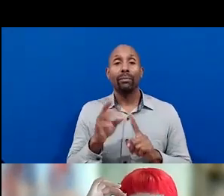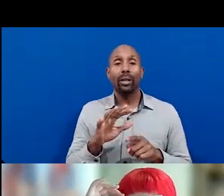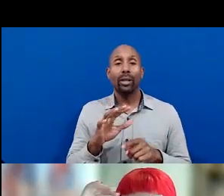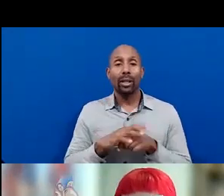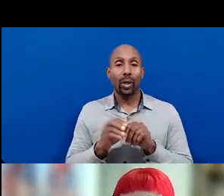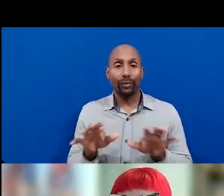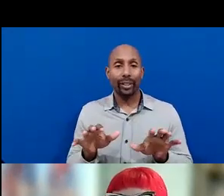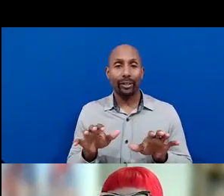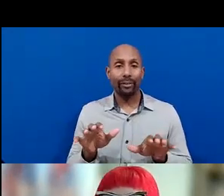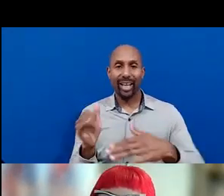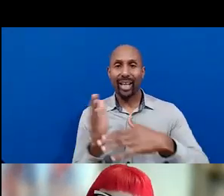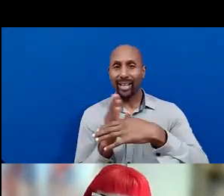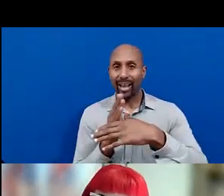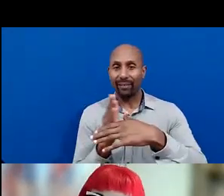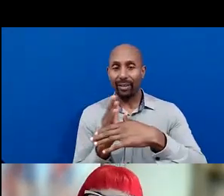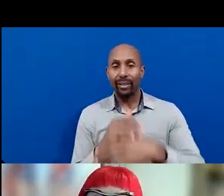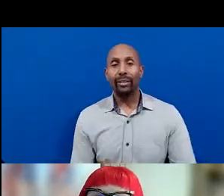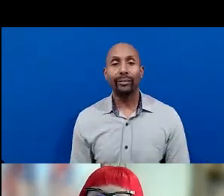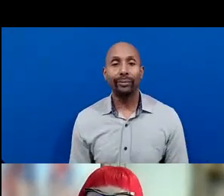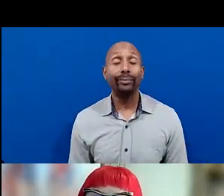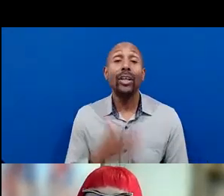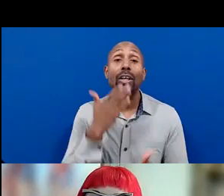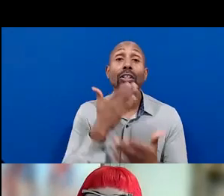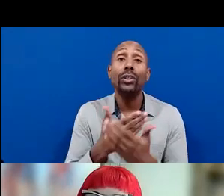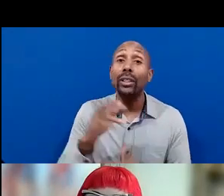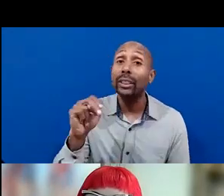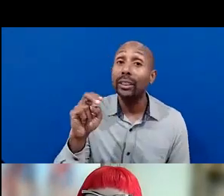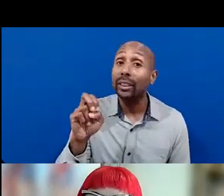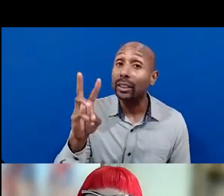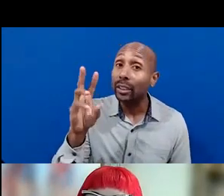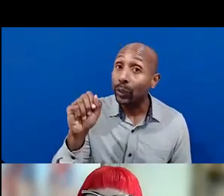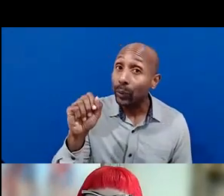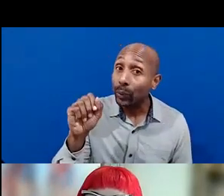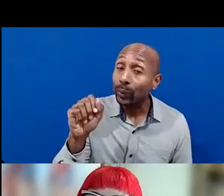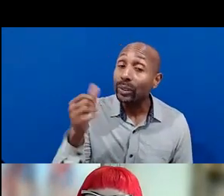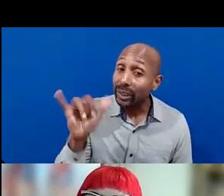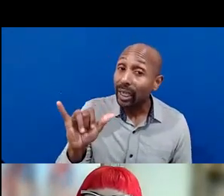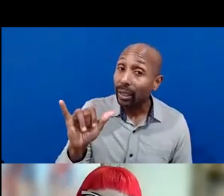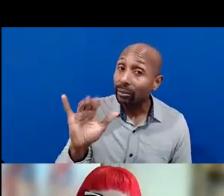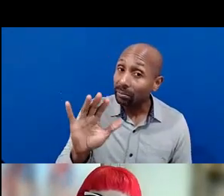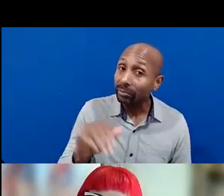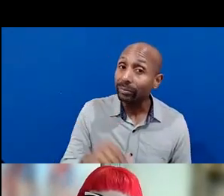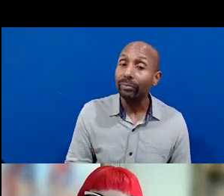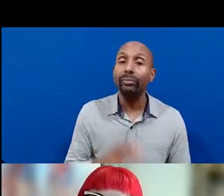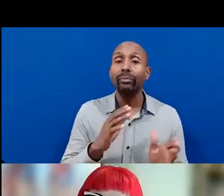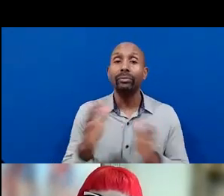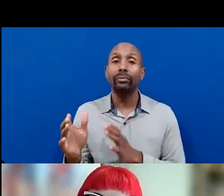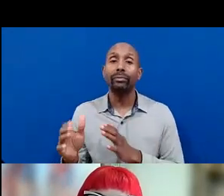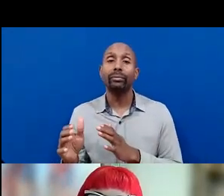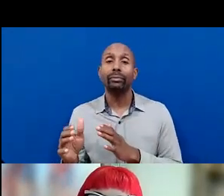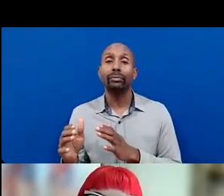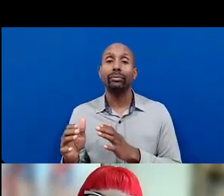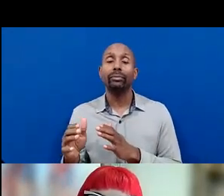that's good news. And then around 1 death per